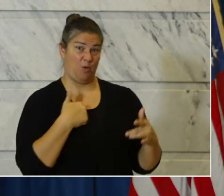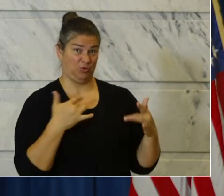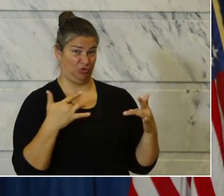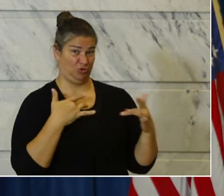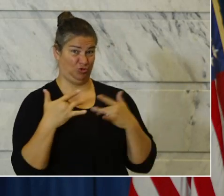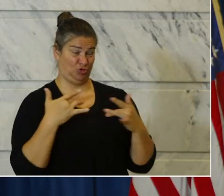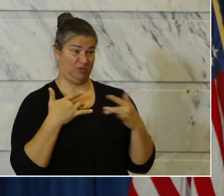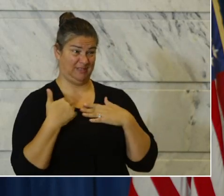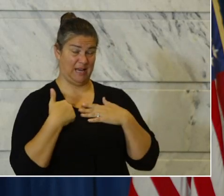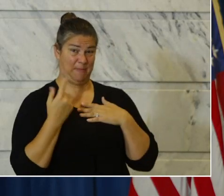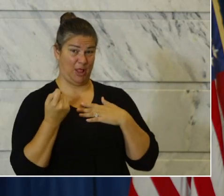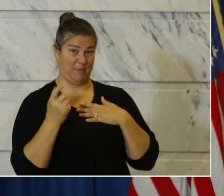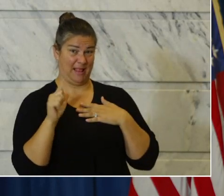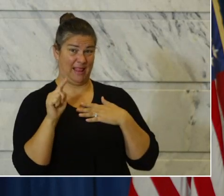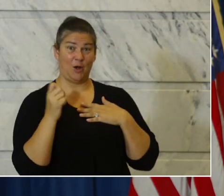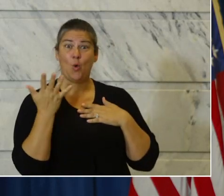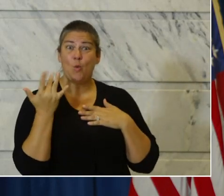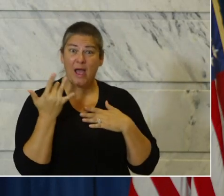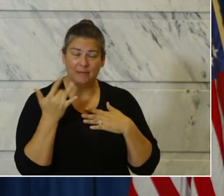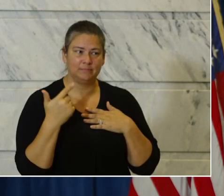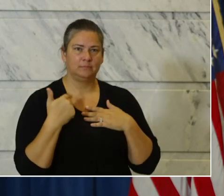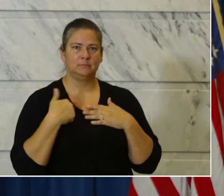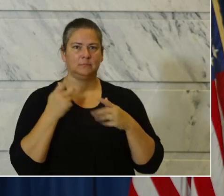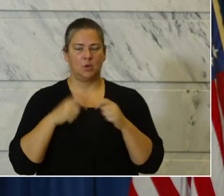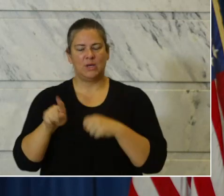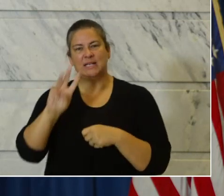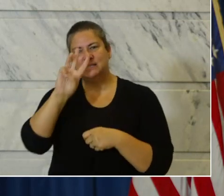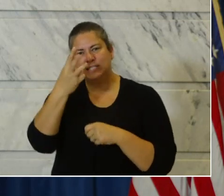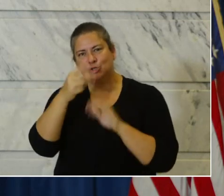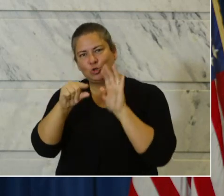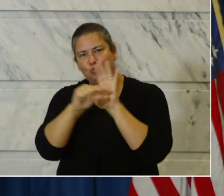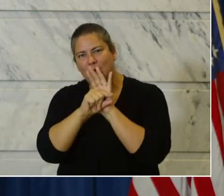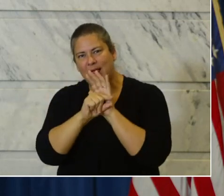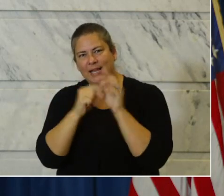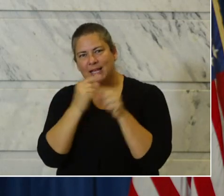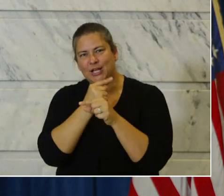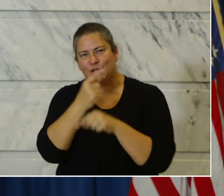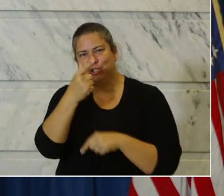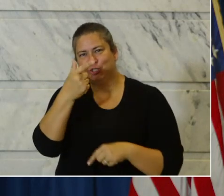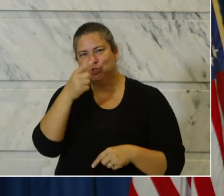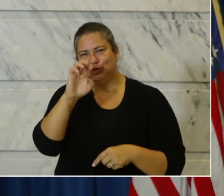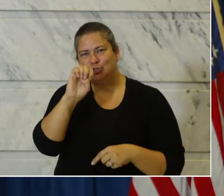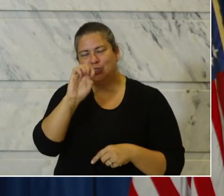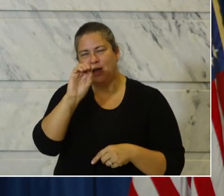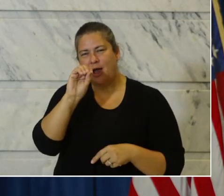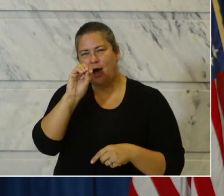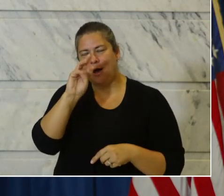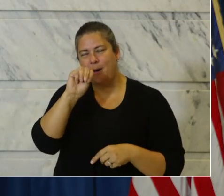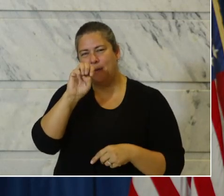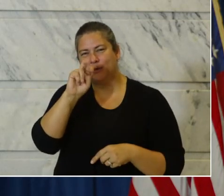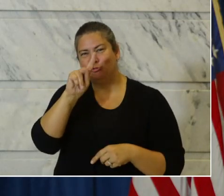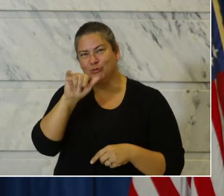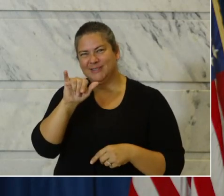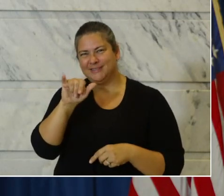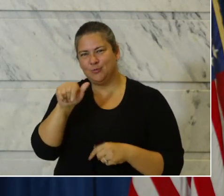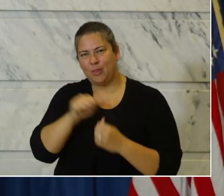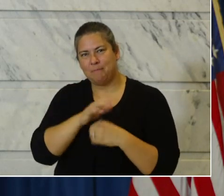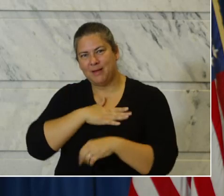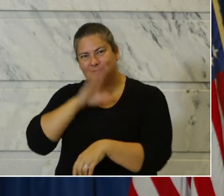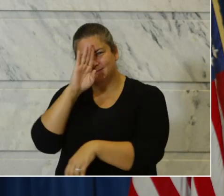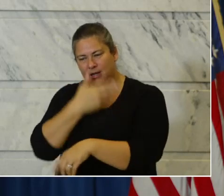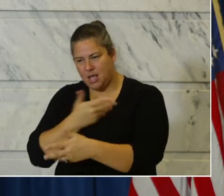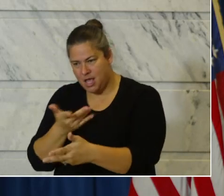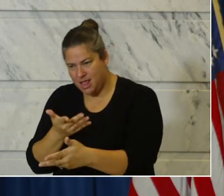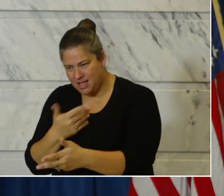late because I was dealing with 6th grade geometry with my son, Will. Being governor doesn't stop